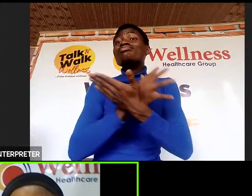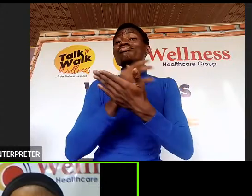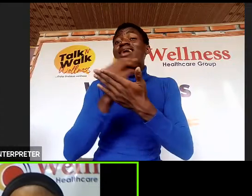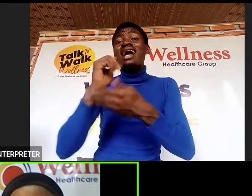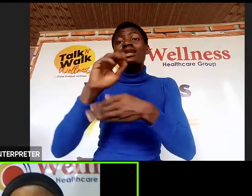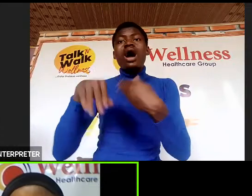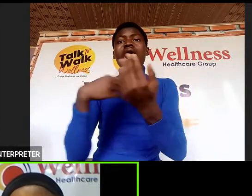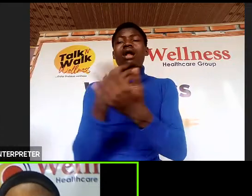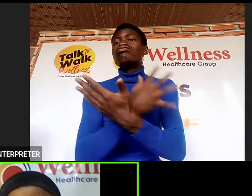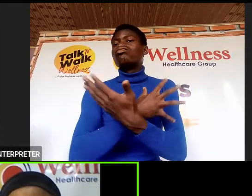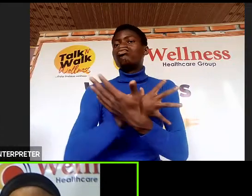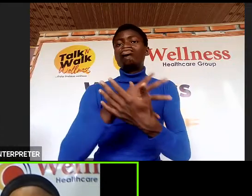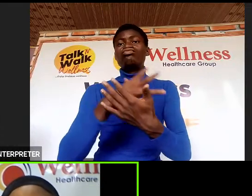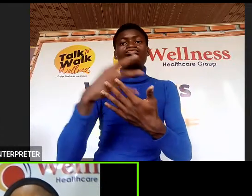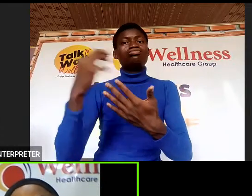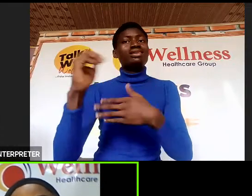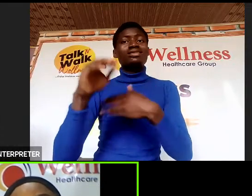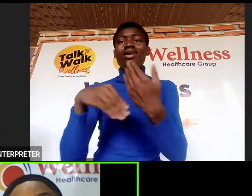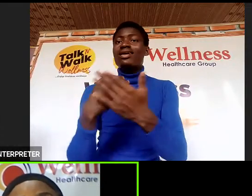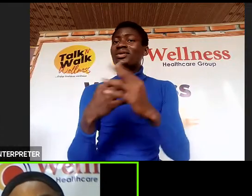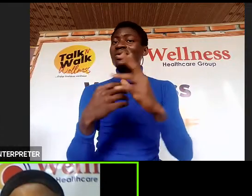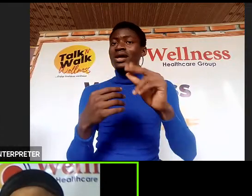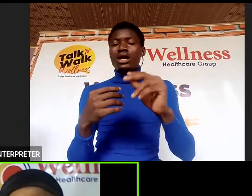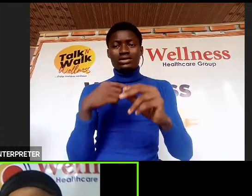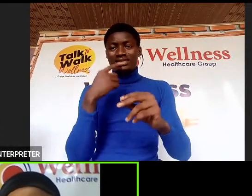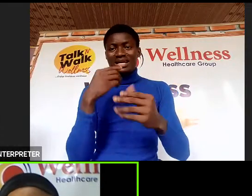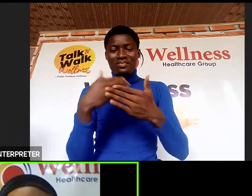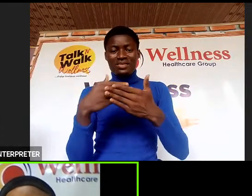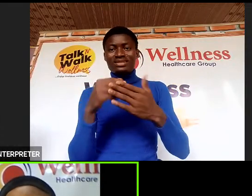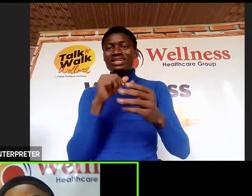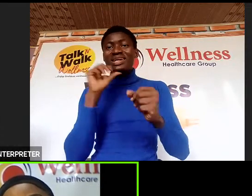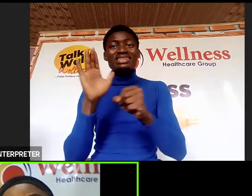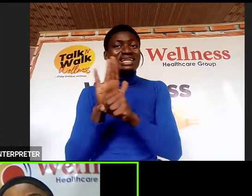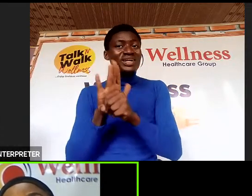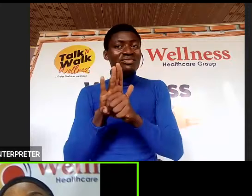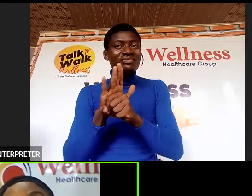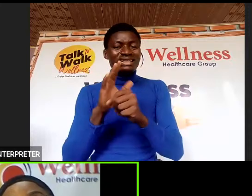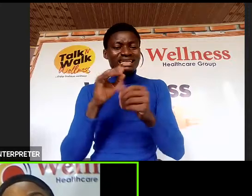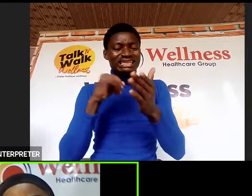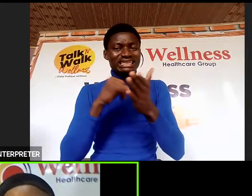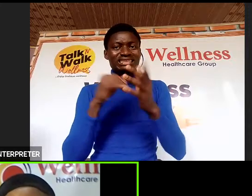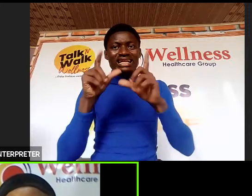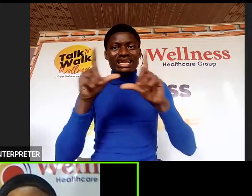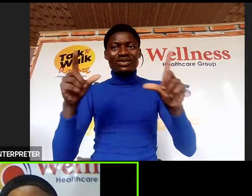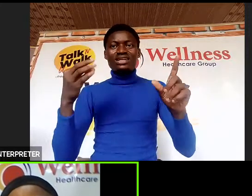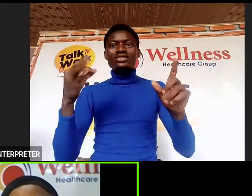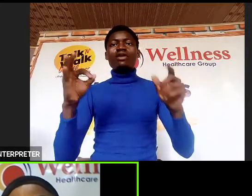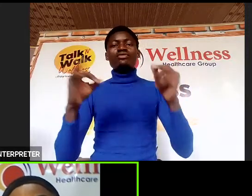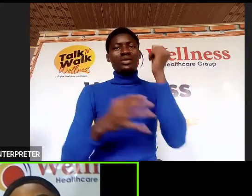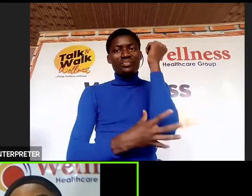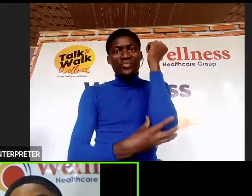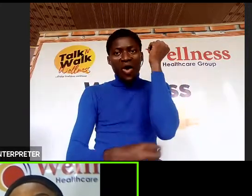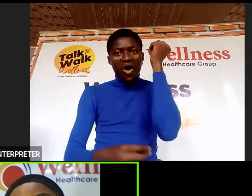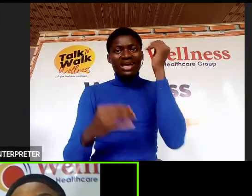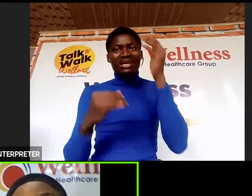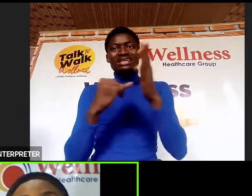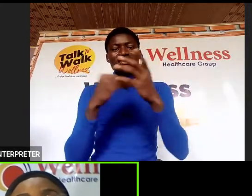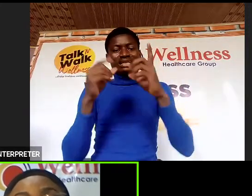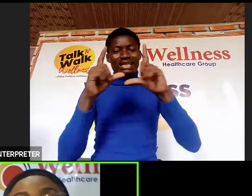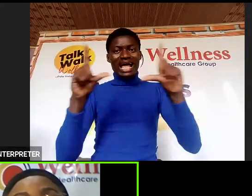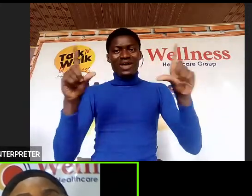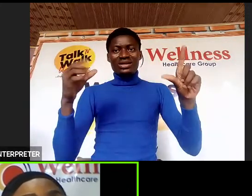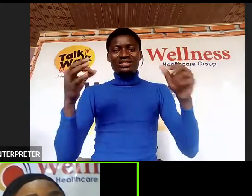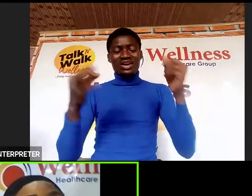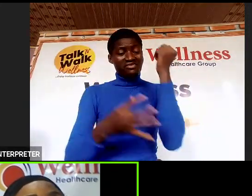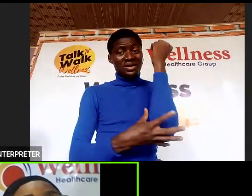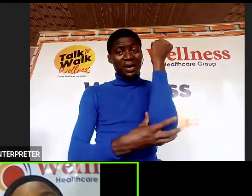And it's the language of the poor to say is not enough. So for everybody, and you know money, there's a language about money. Once